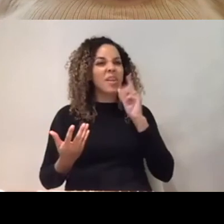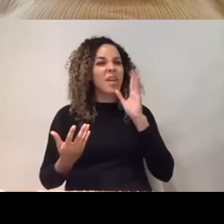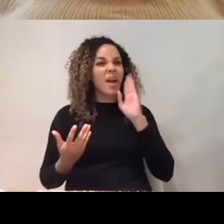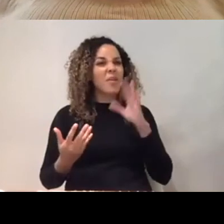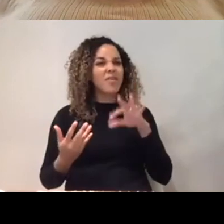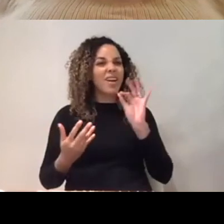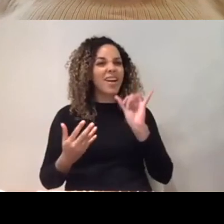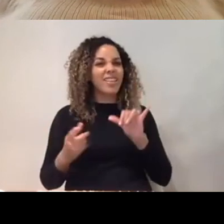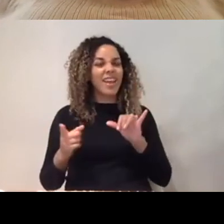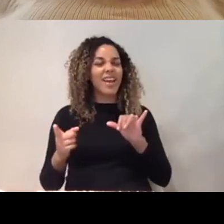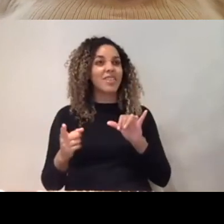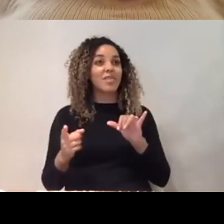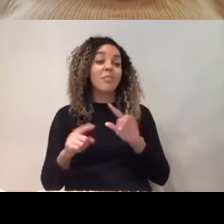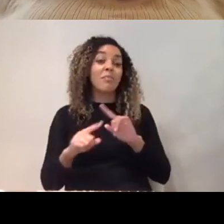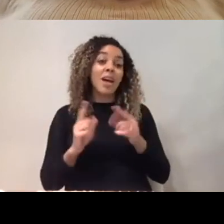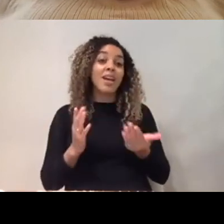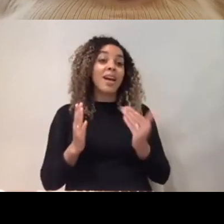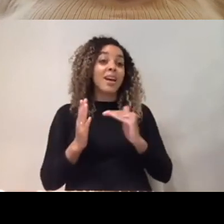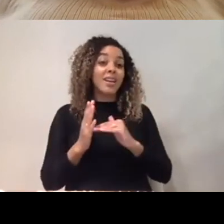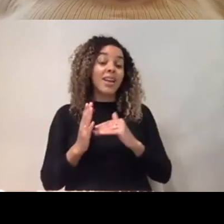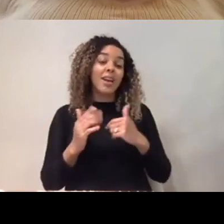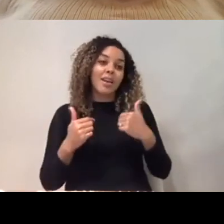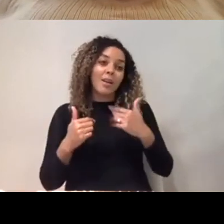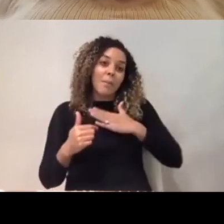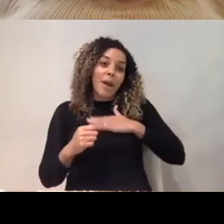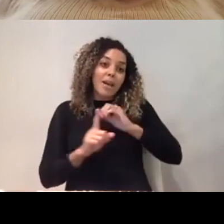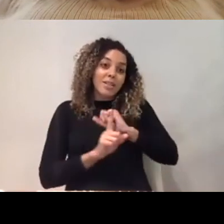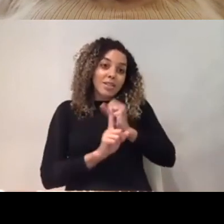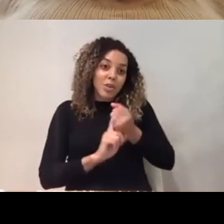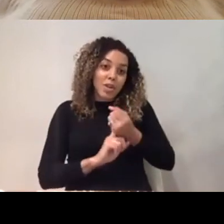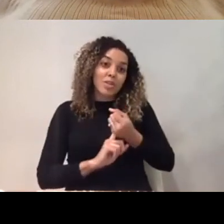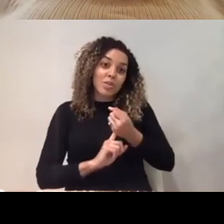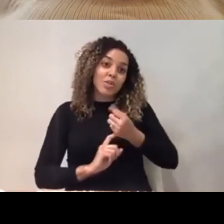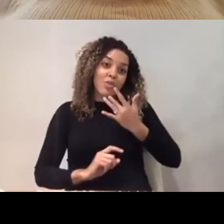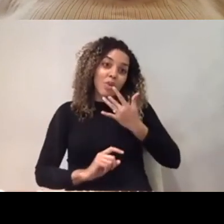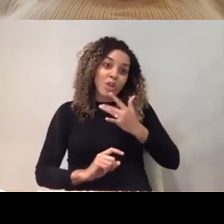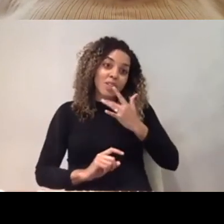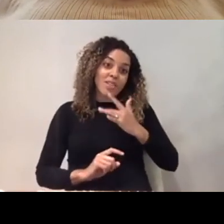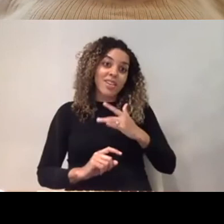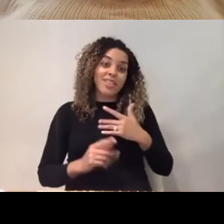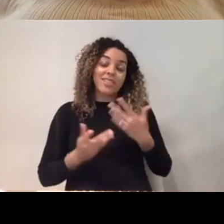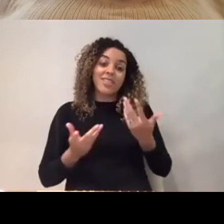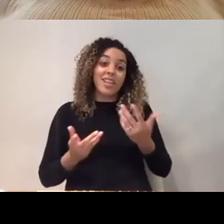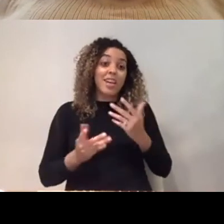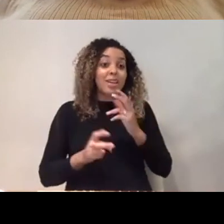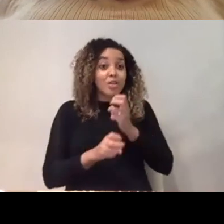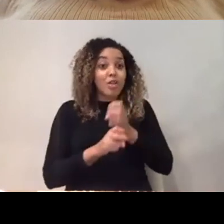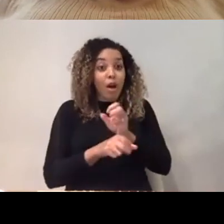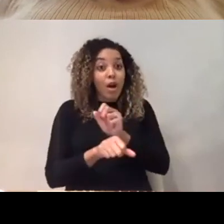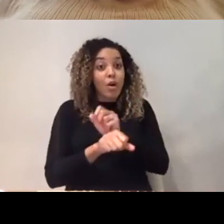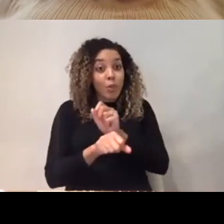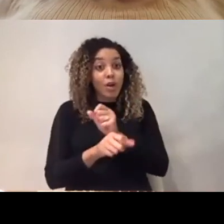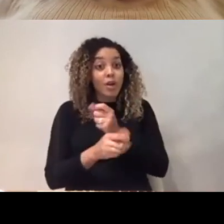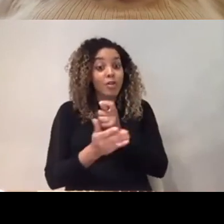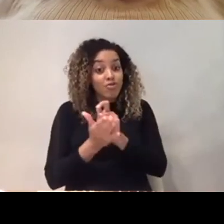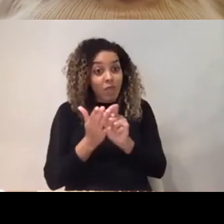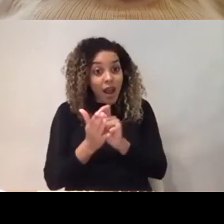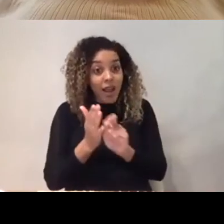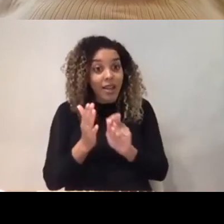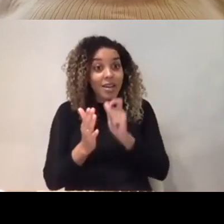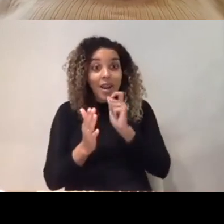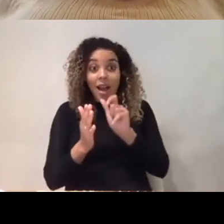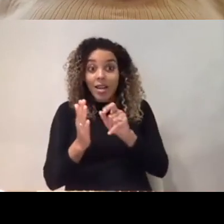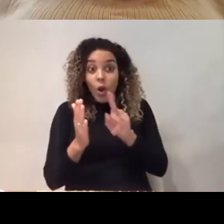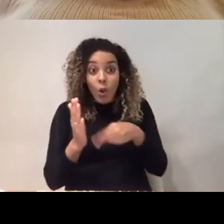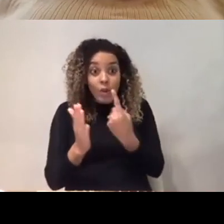being a very fortunate set of circumstances. It is hard work, not just to write, but to be a disabled person writing